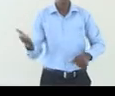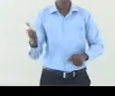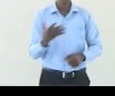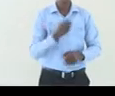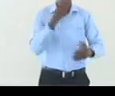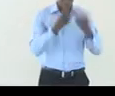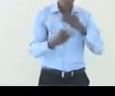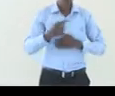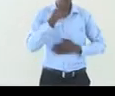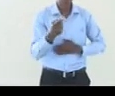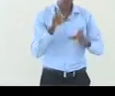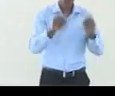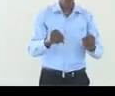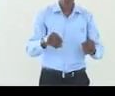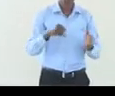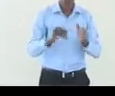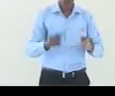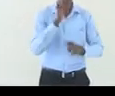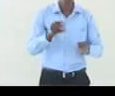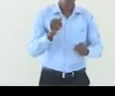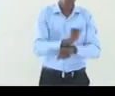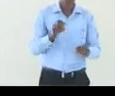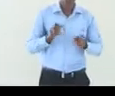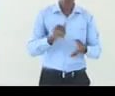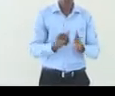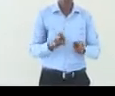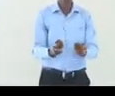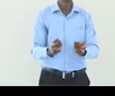the prophet has to say, no, it doesn't work that way.